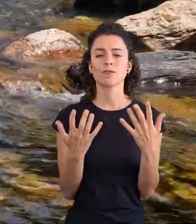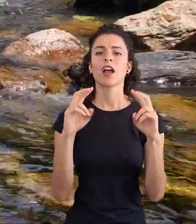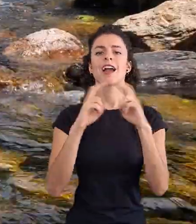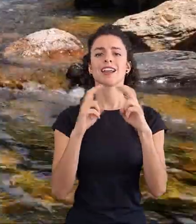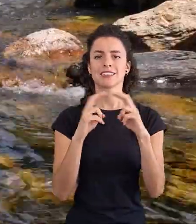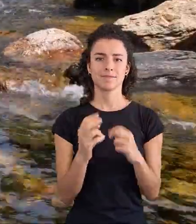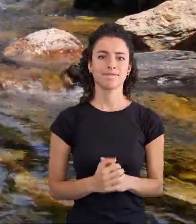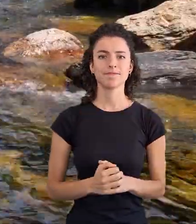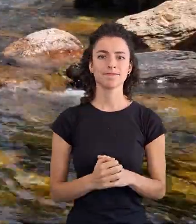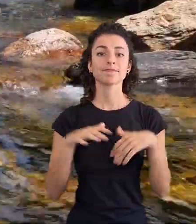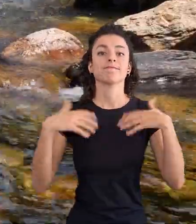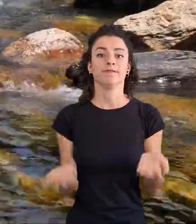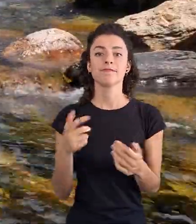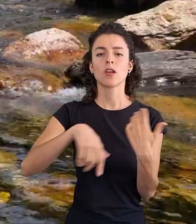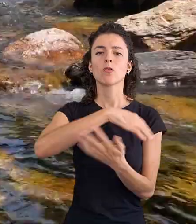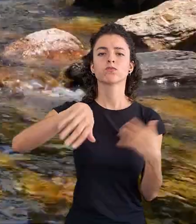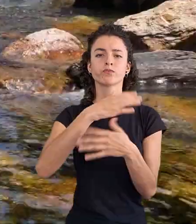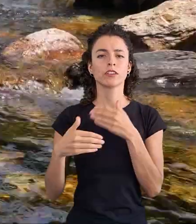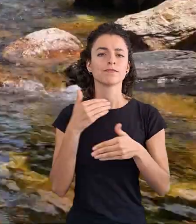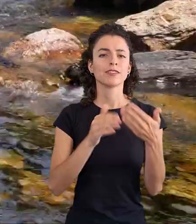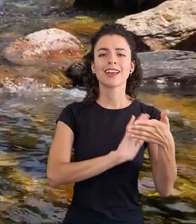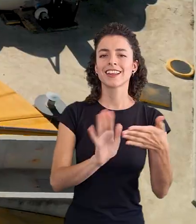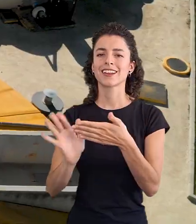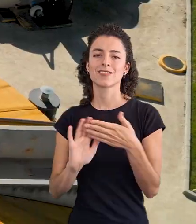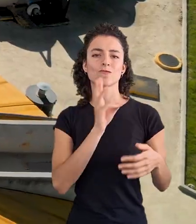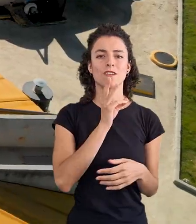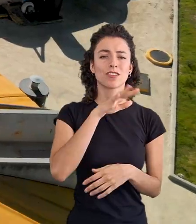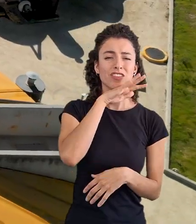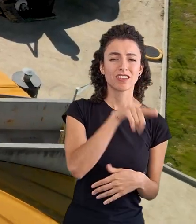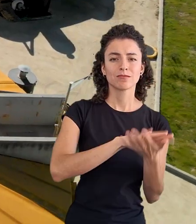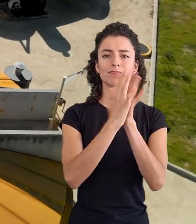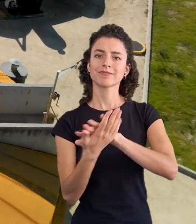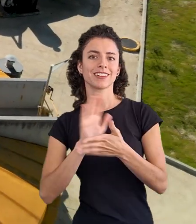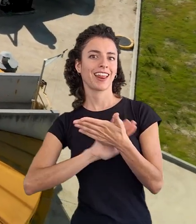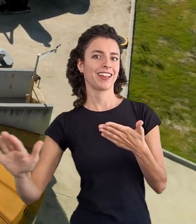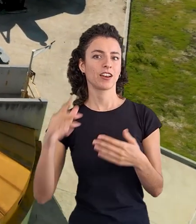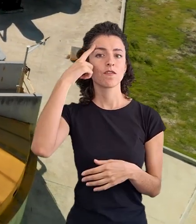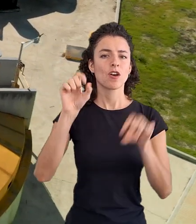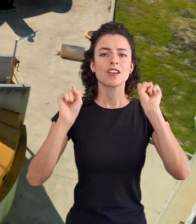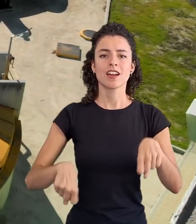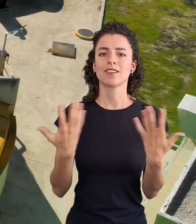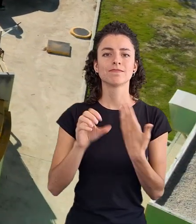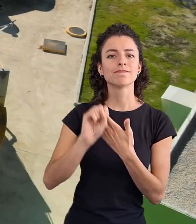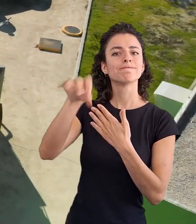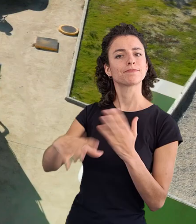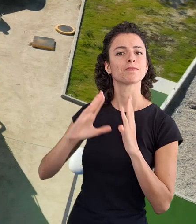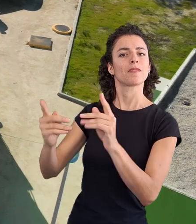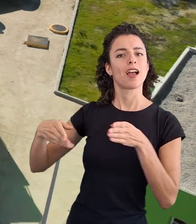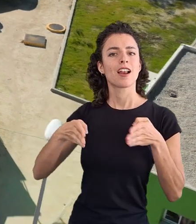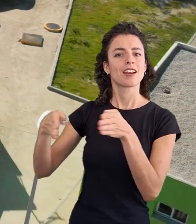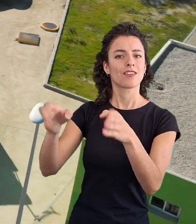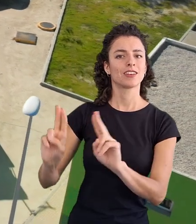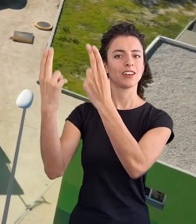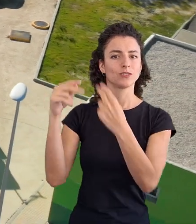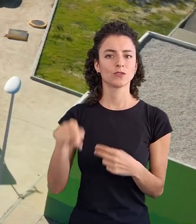water line means this precious resource can be integrated back into the environment. The liquid or